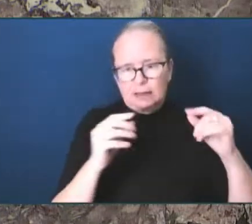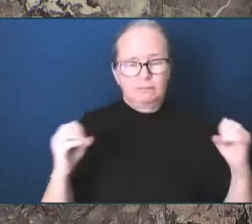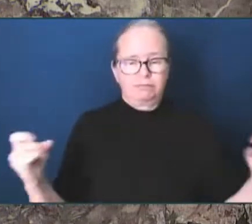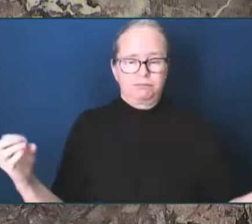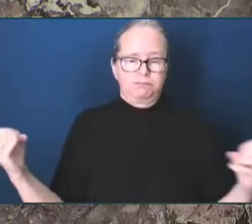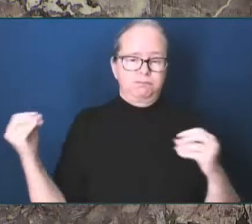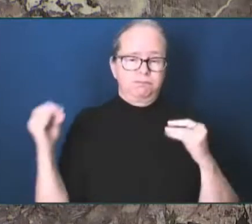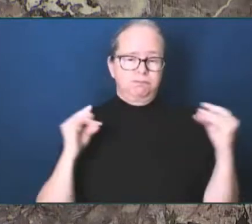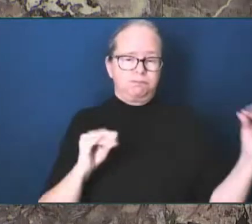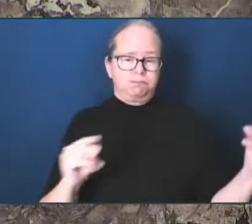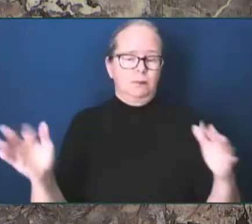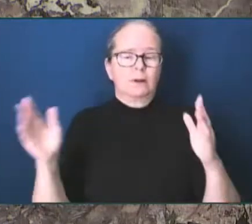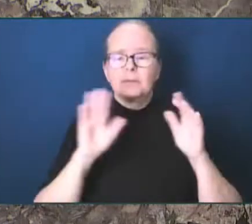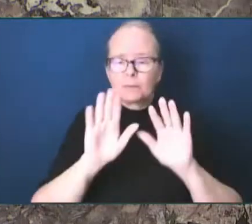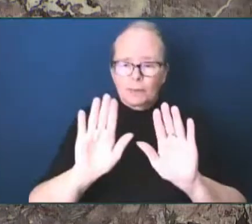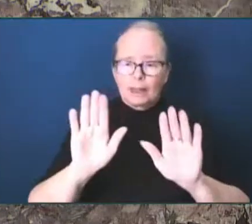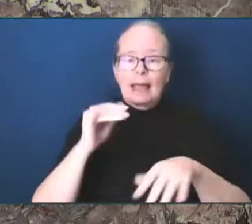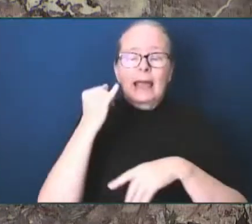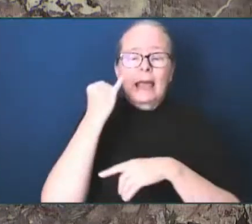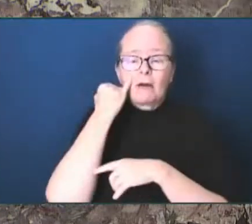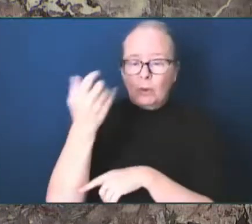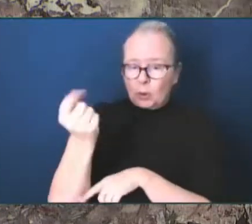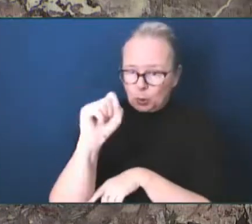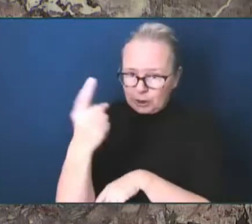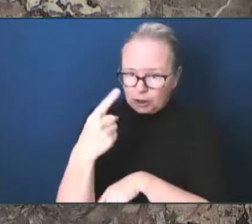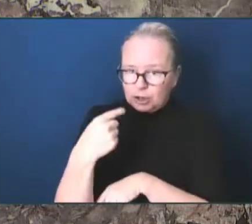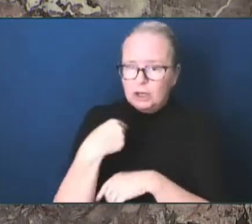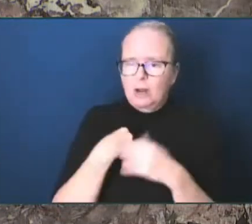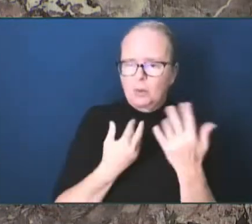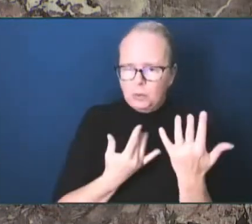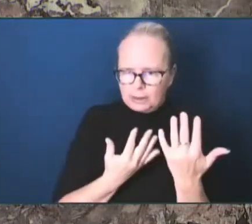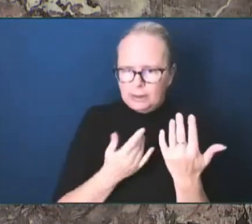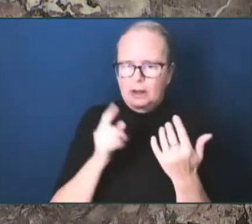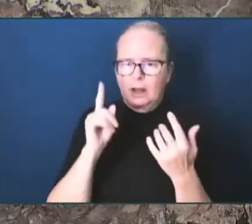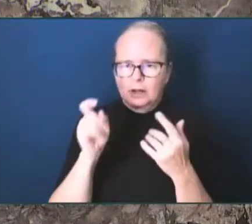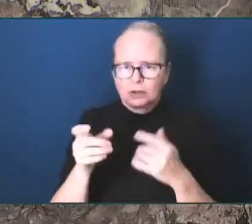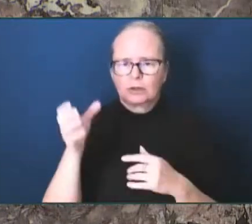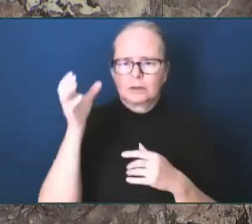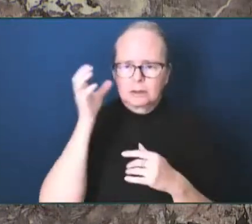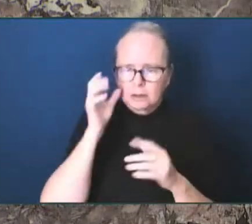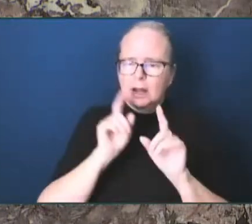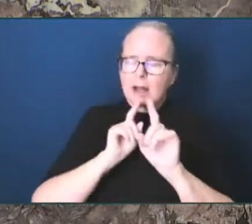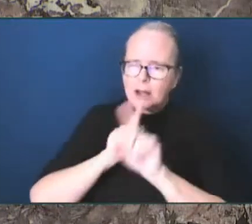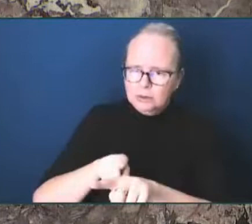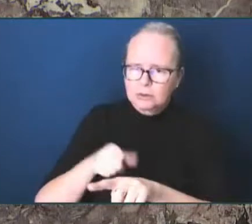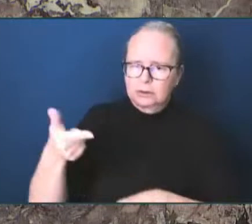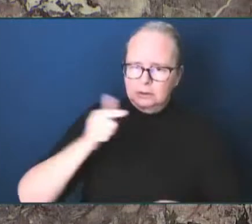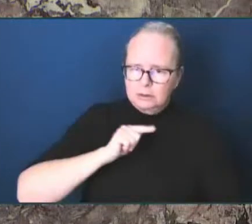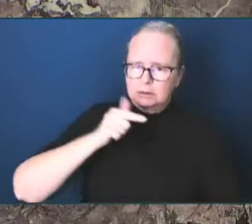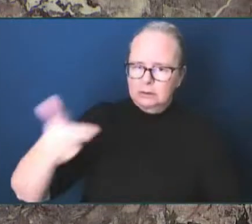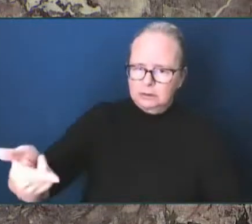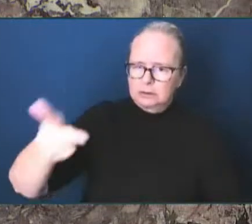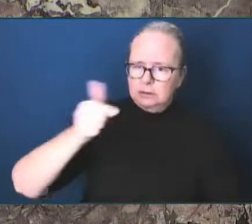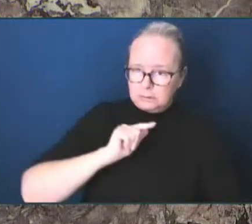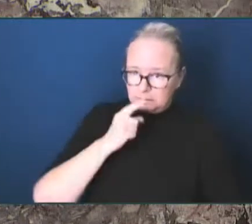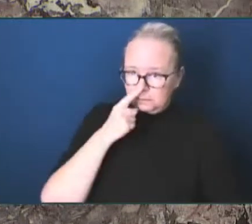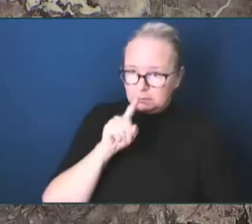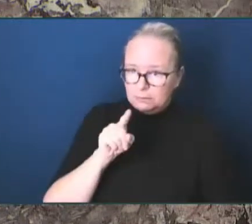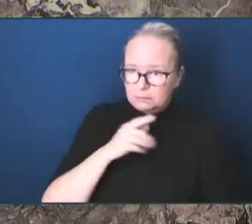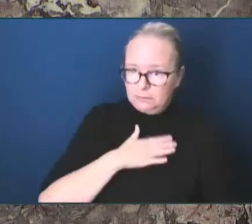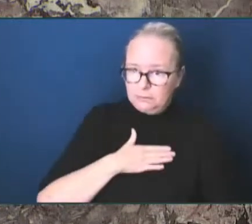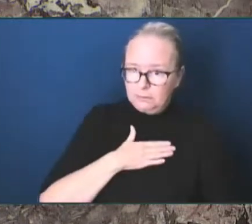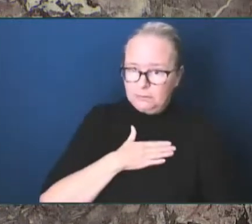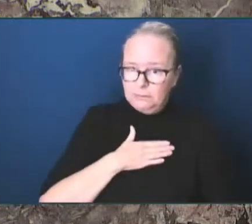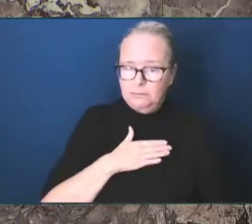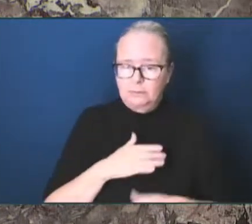to give it time for an answer. Please continue. My very first focus is building up the voluntary system of care and the supports that